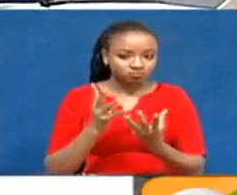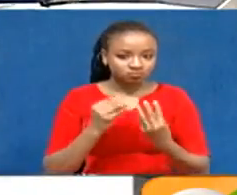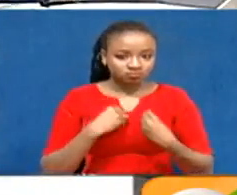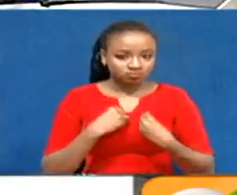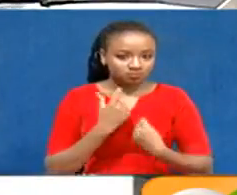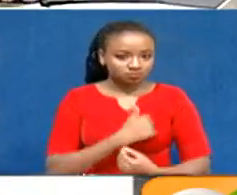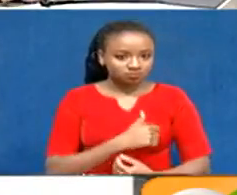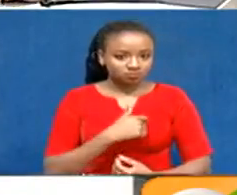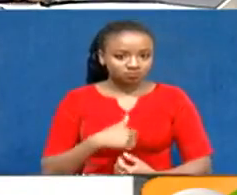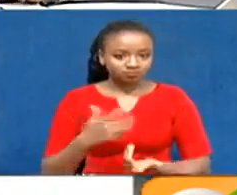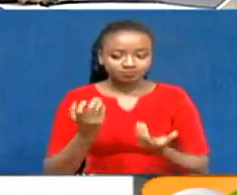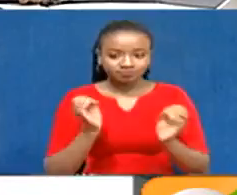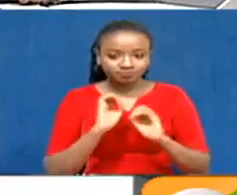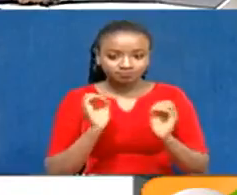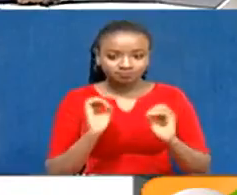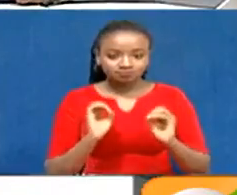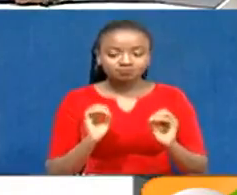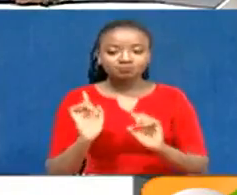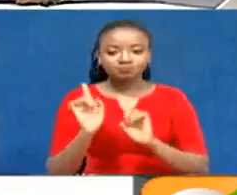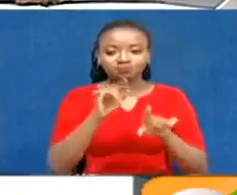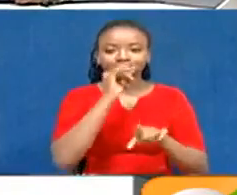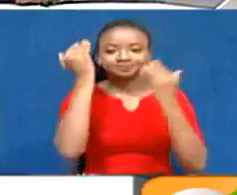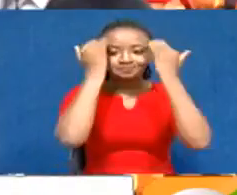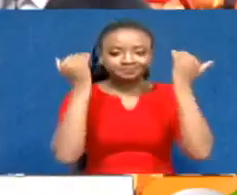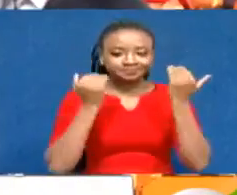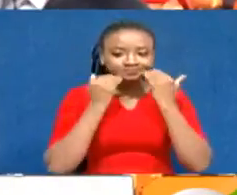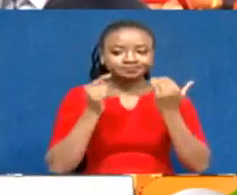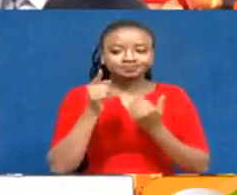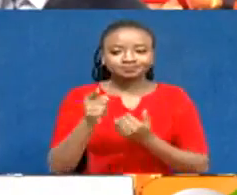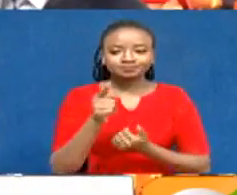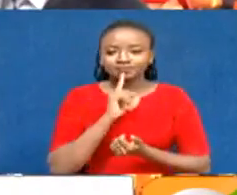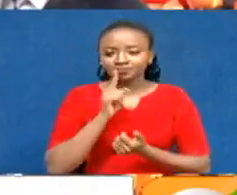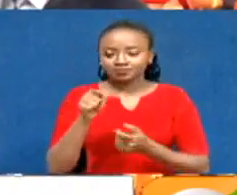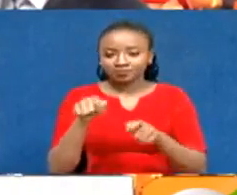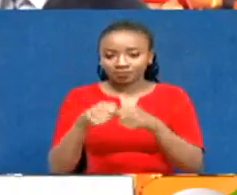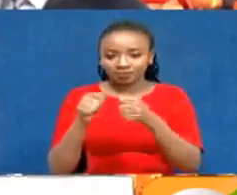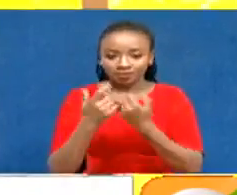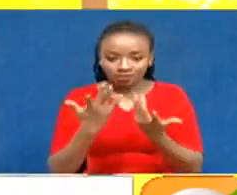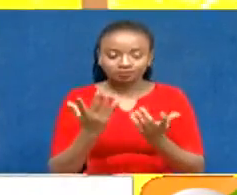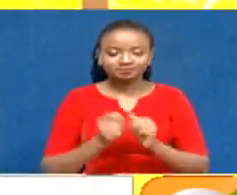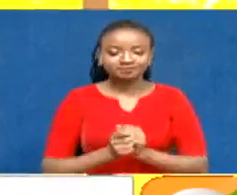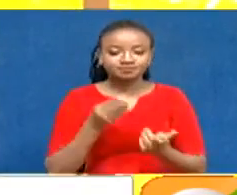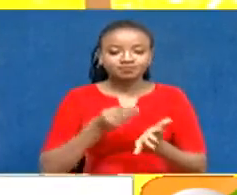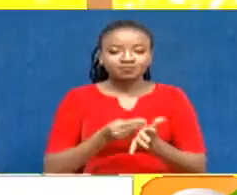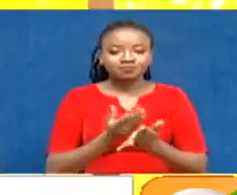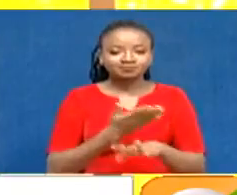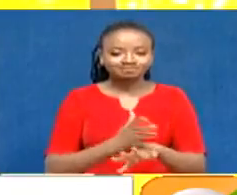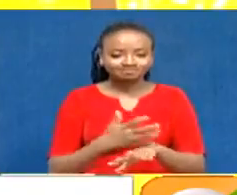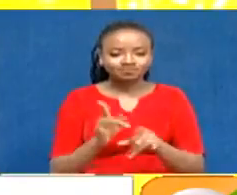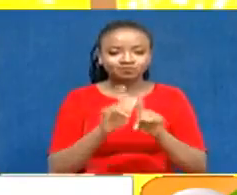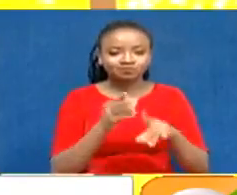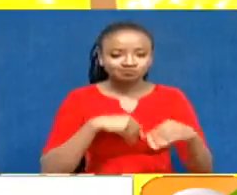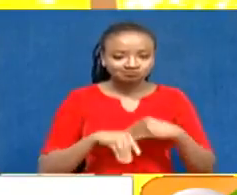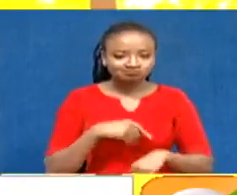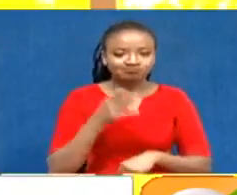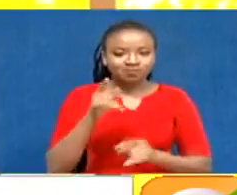happening tomorrow. So he was arraigned in court where he was expected to be charged with fraud, but his lawyers objected to the plea taking, saying